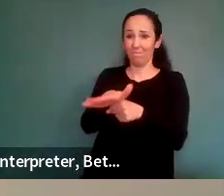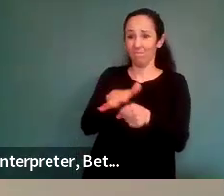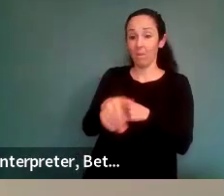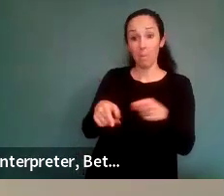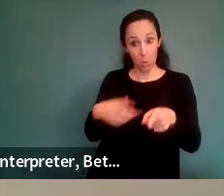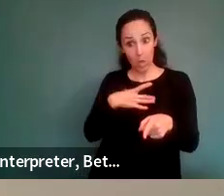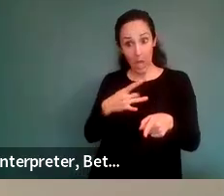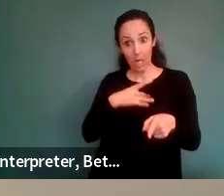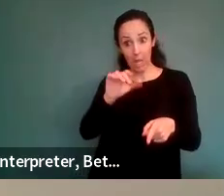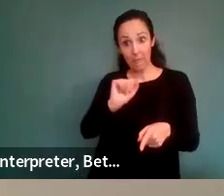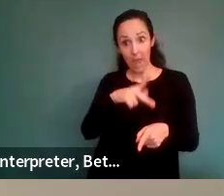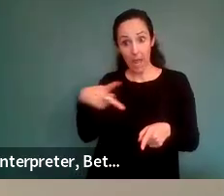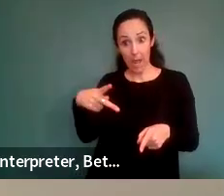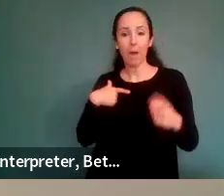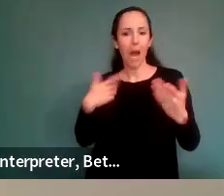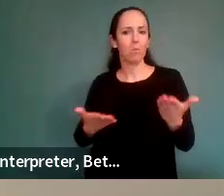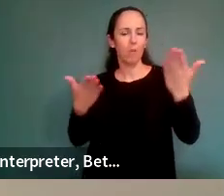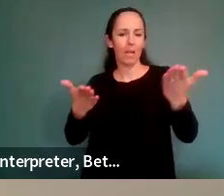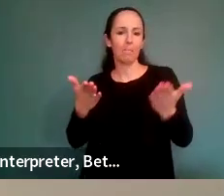you purchase the monthly